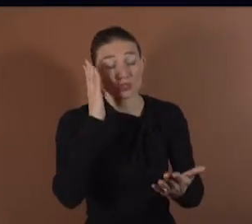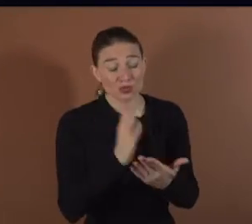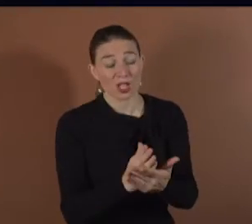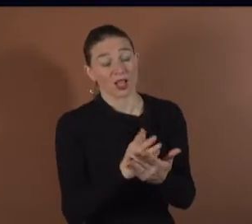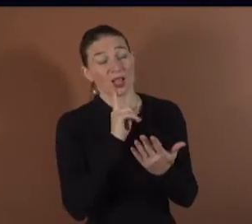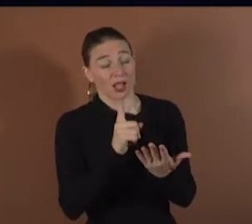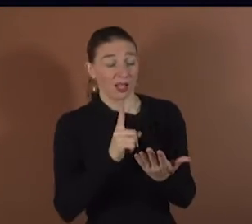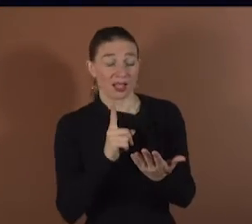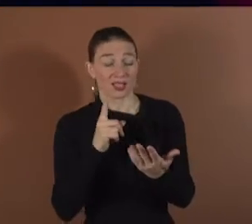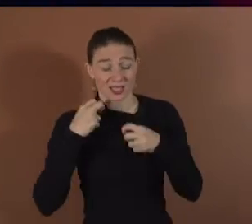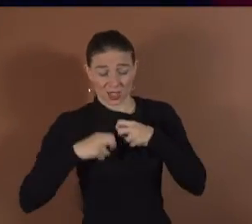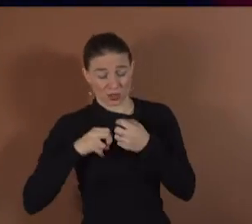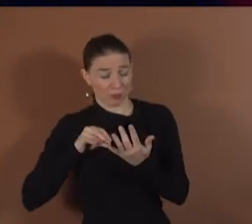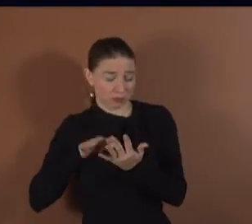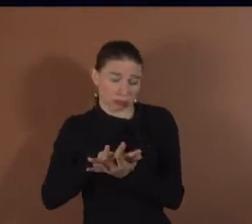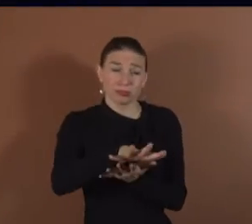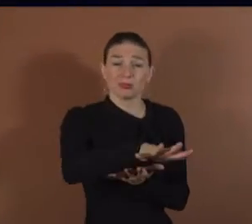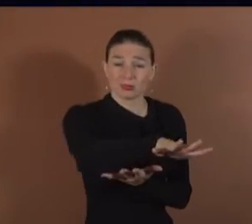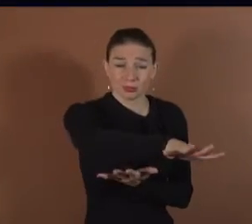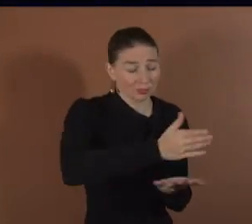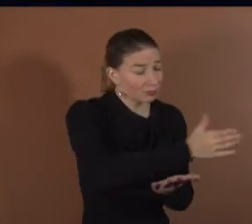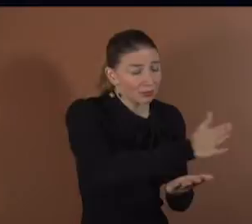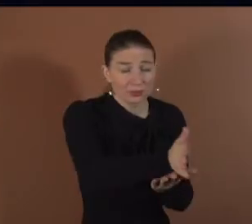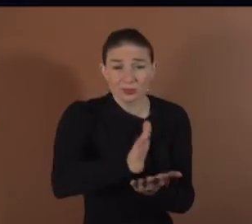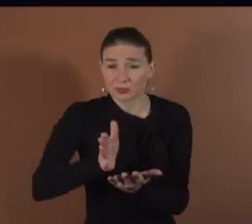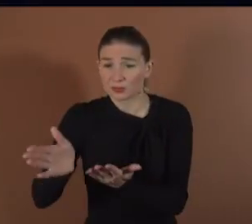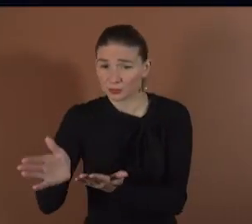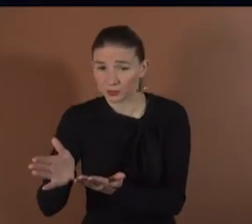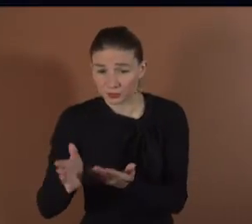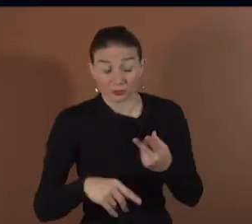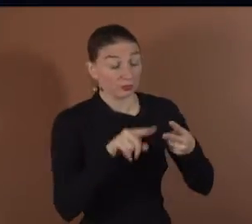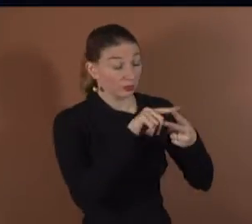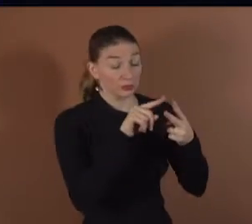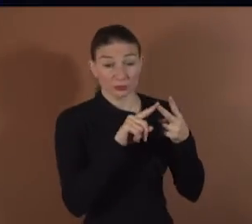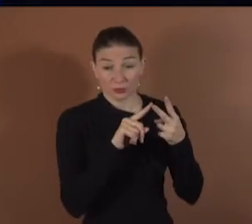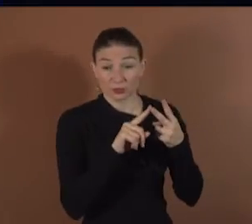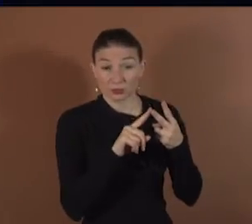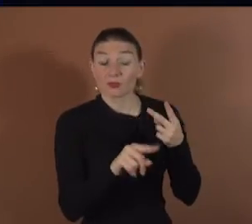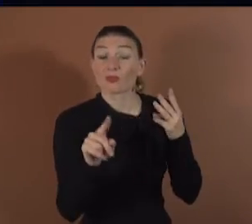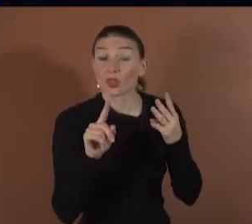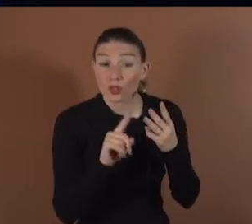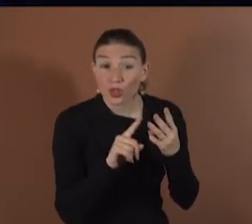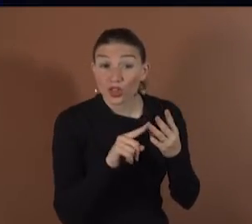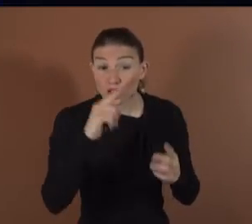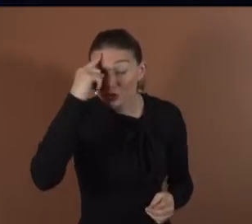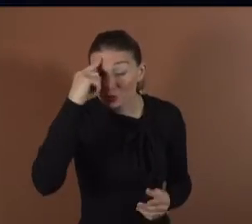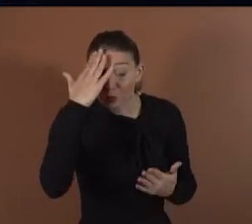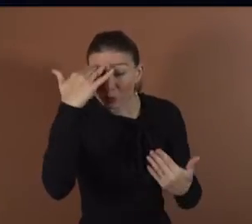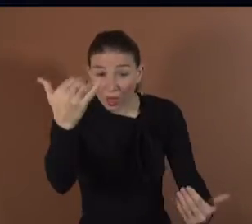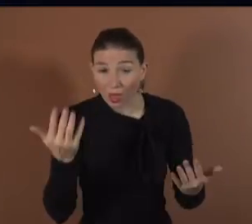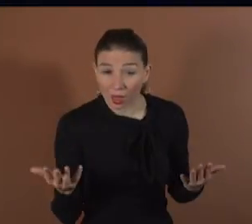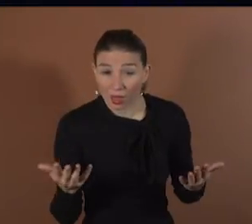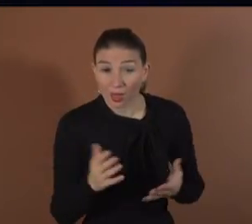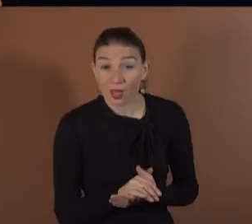cross-cutting issue. There's a third reason, and the third reason is that today, even the leaders of the